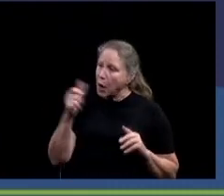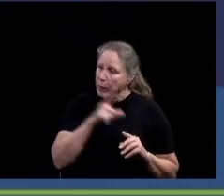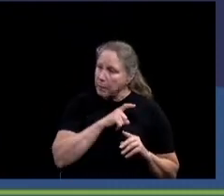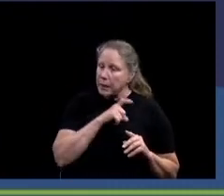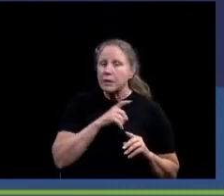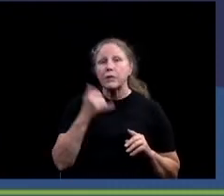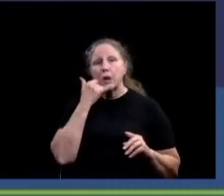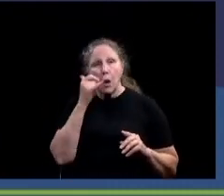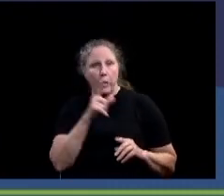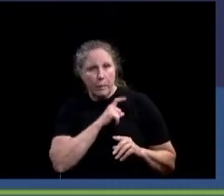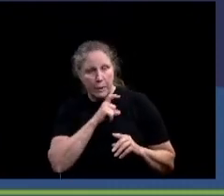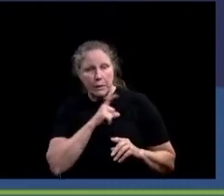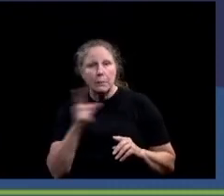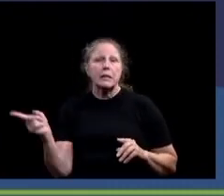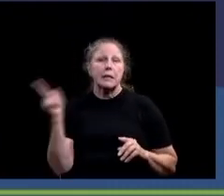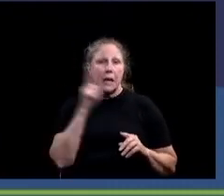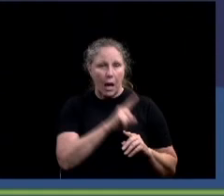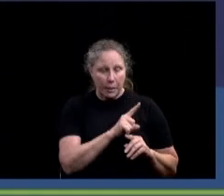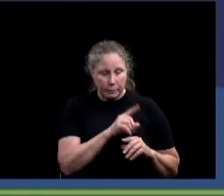He looks at the gentleman,